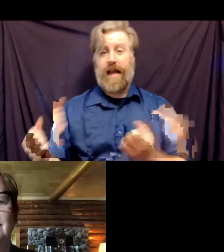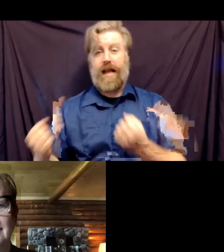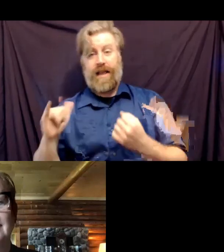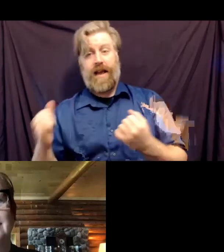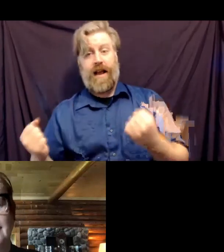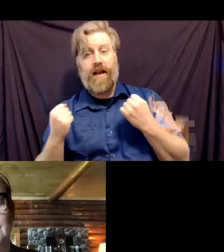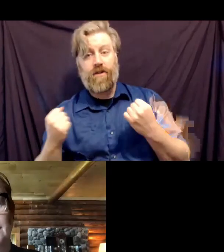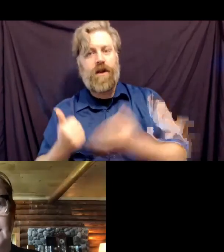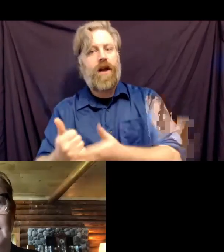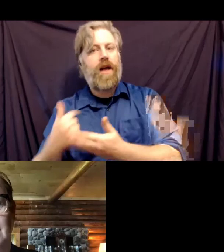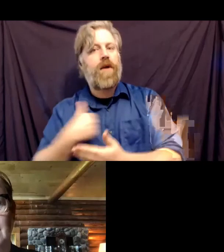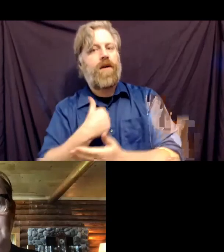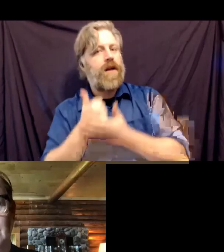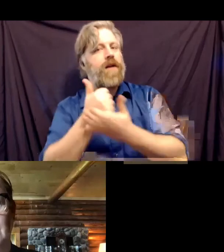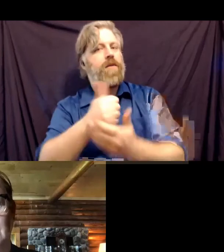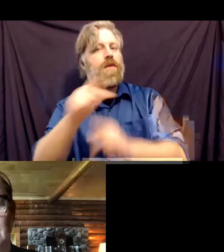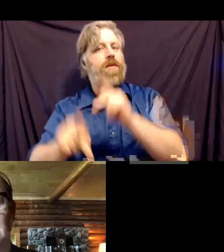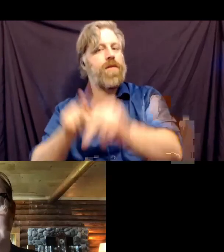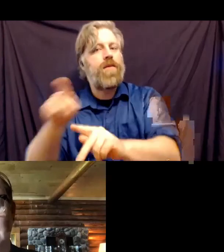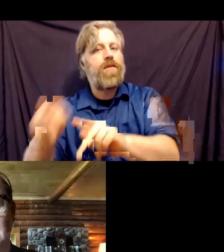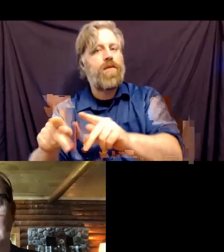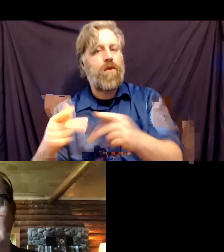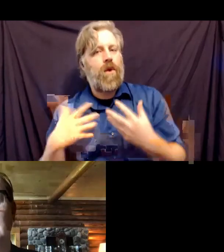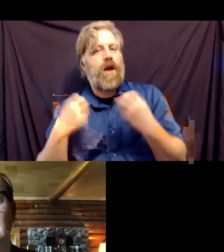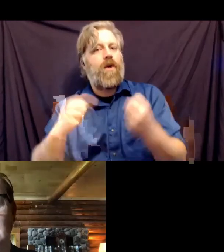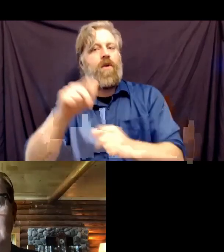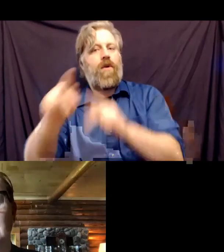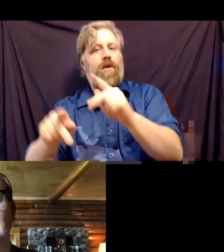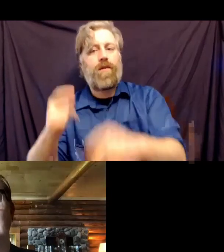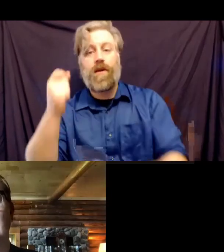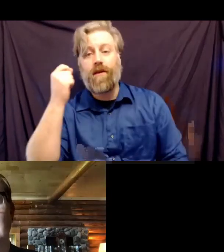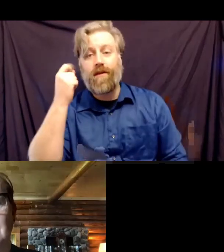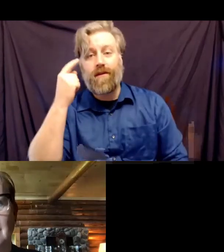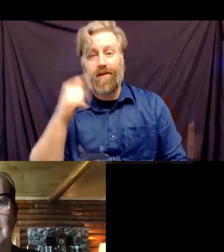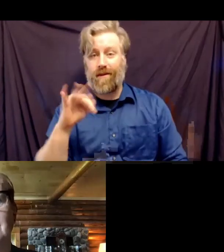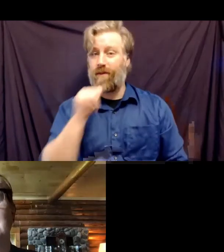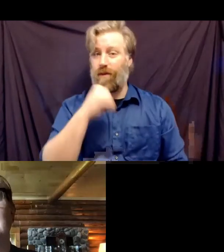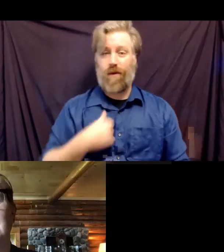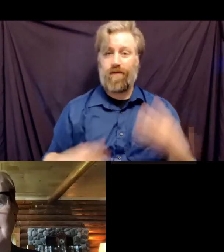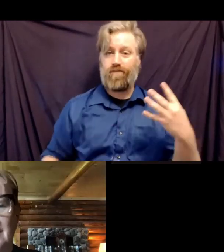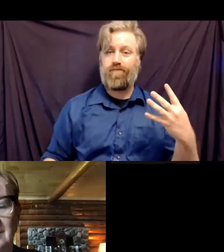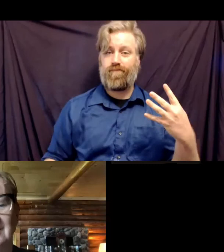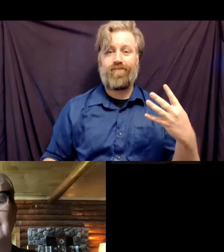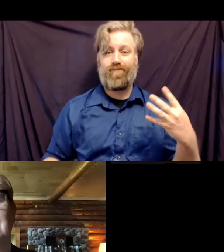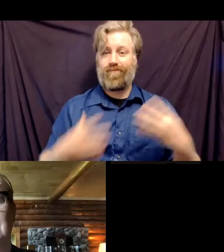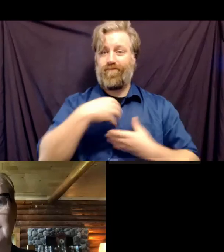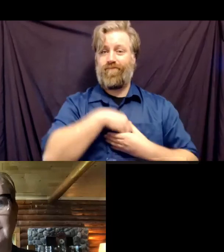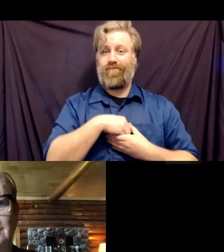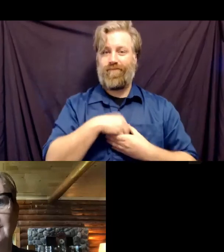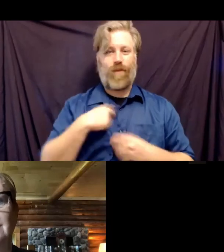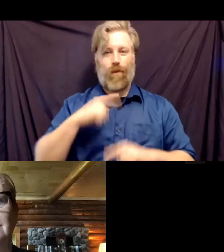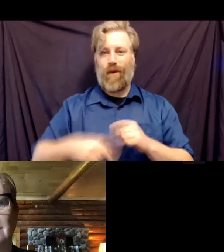heal others, but we won't be able to heal ourselves or others if we don't have those components, especially